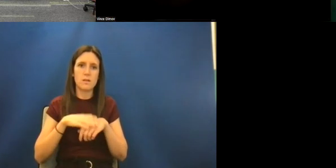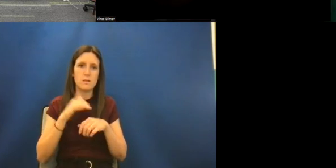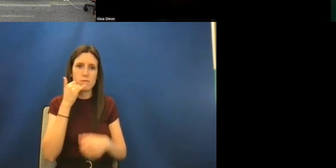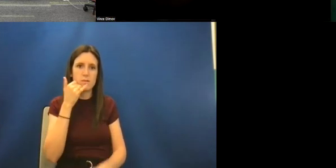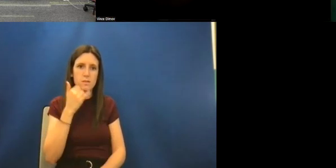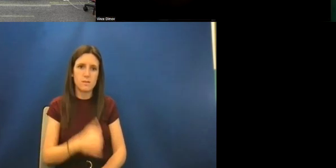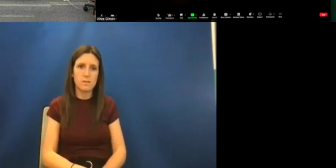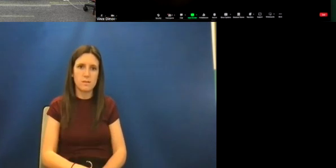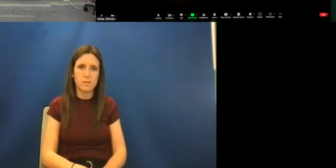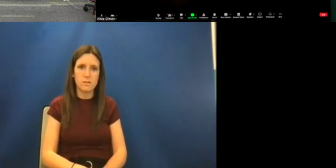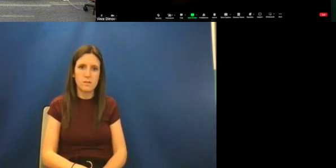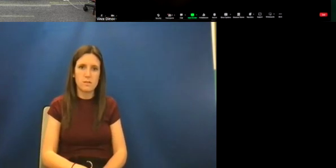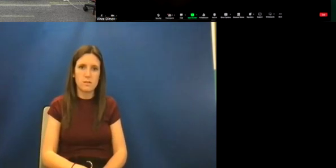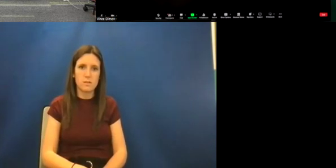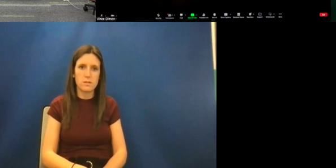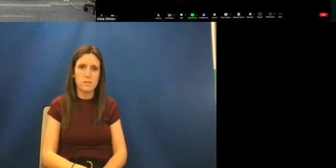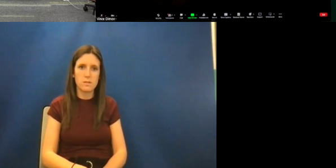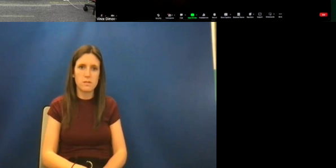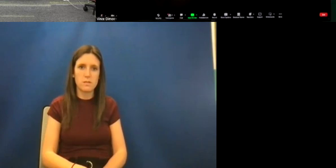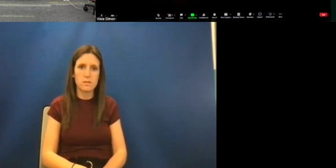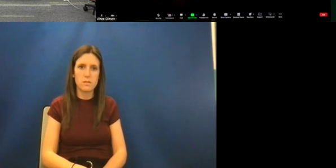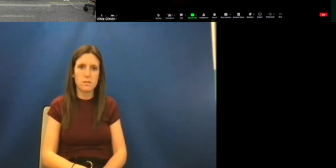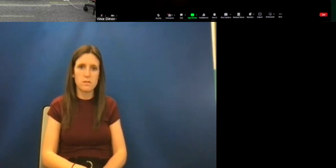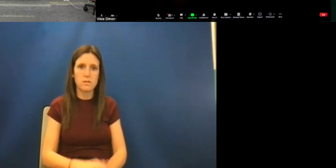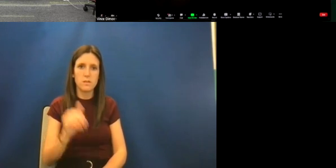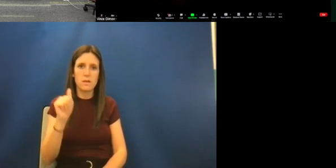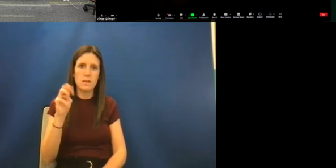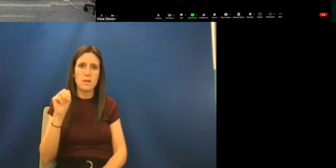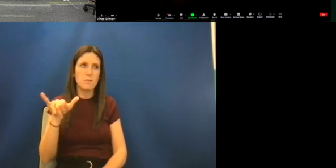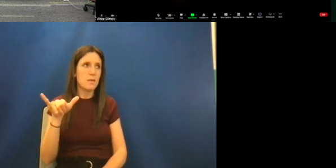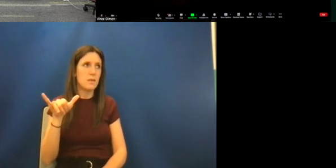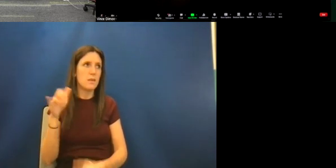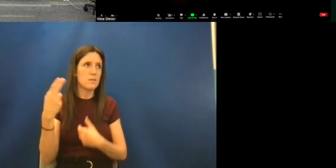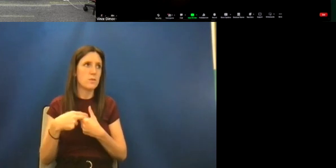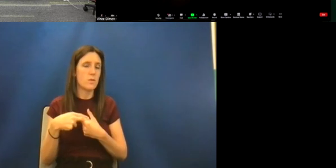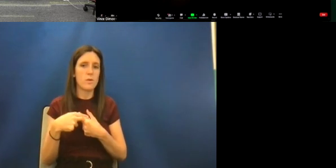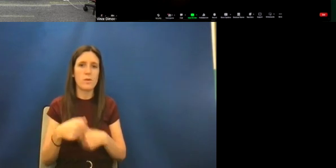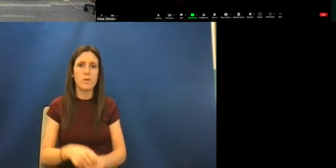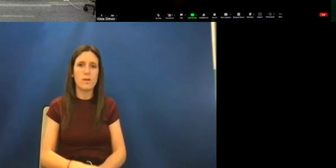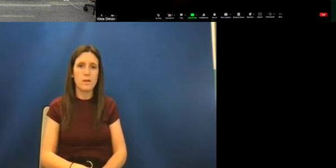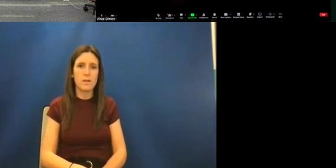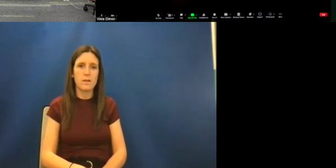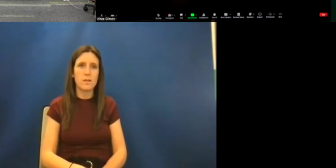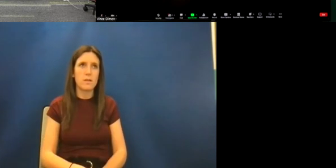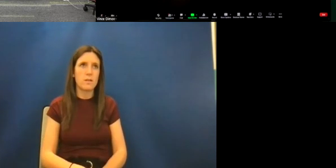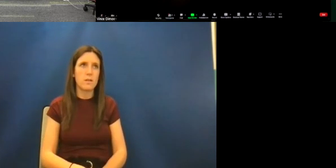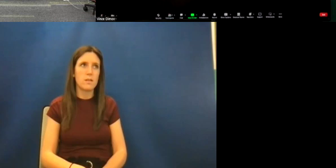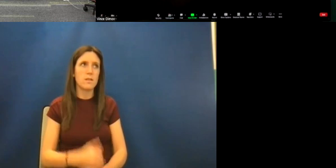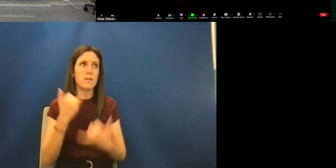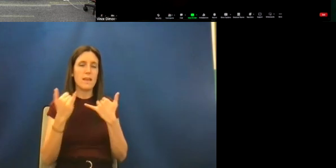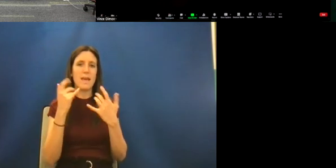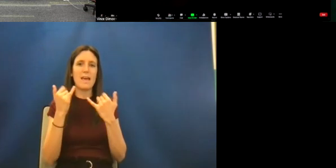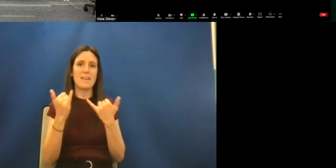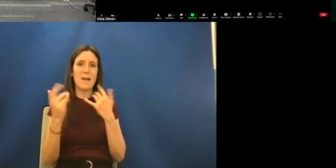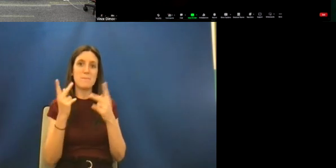phone. Oh, you got more coming. Amy's on. Oh, You all, now you got a lot coming. yeah, this